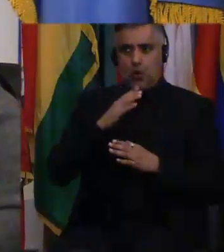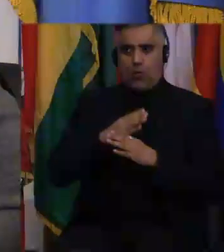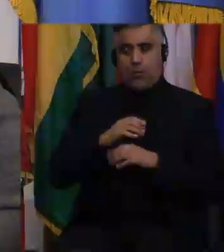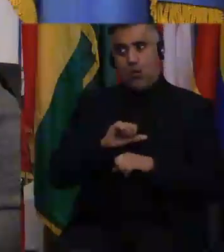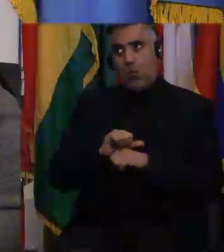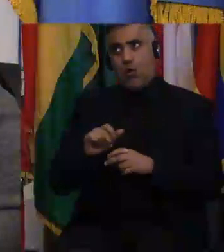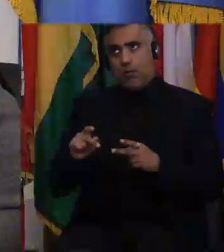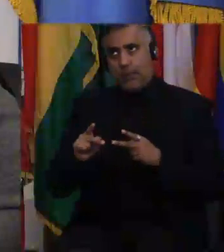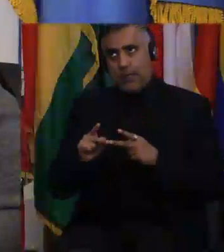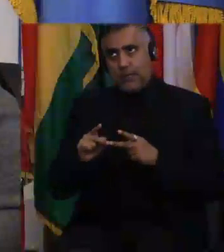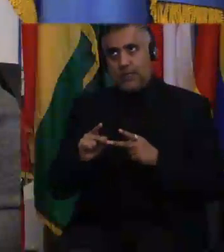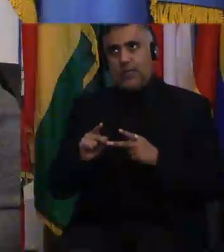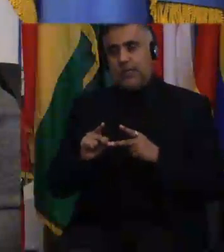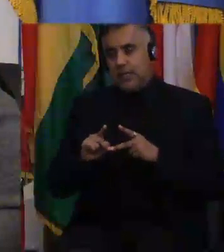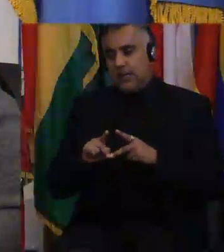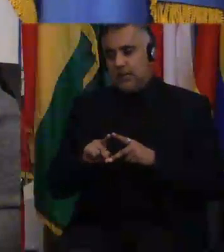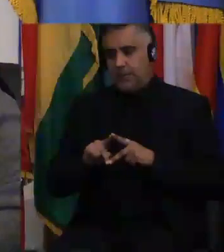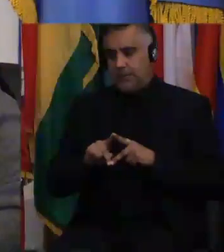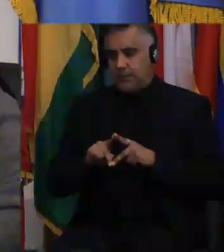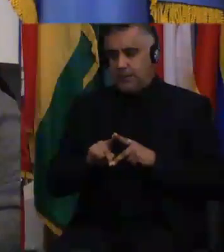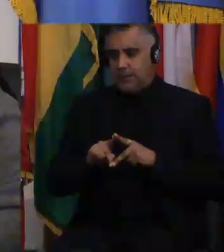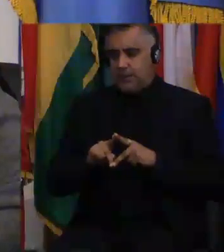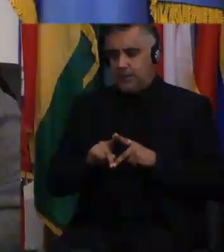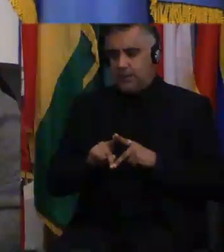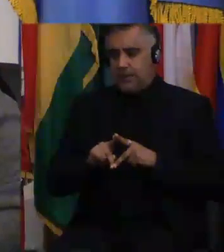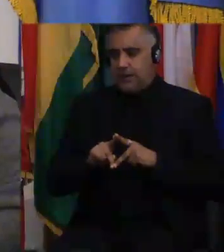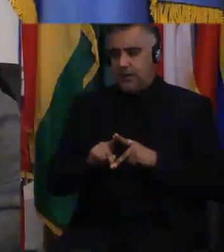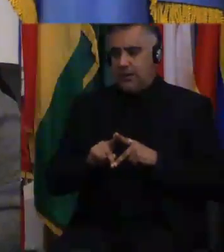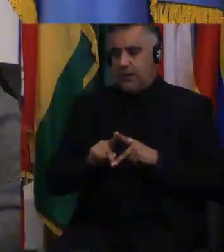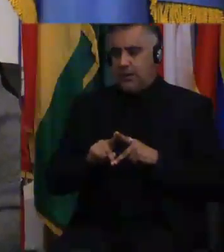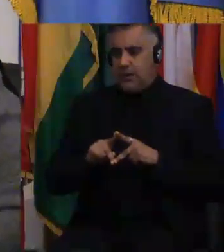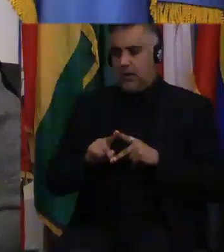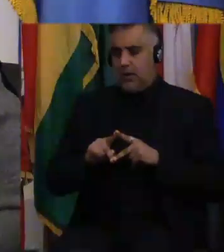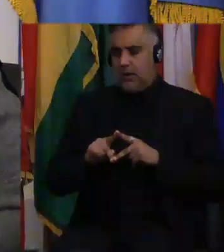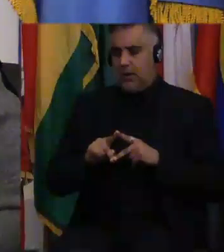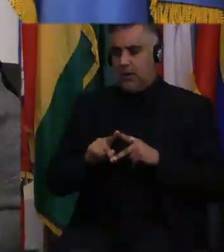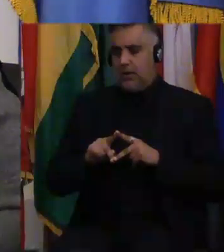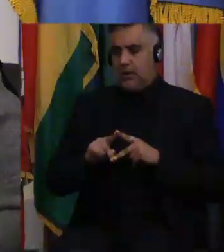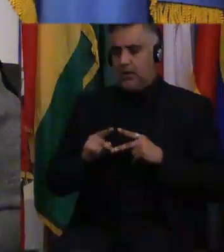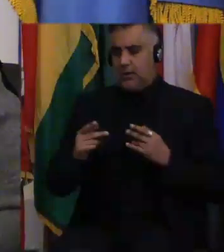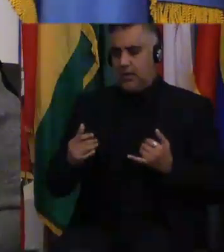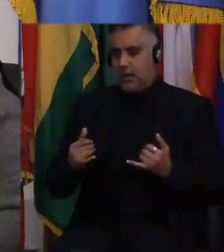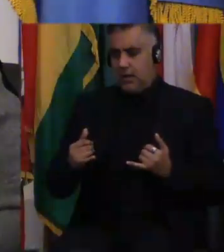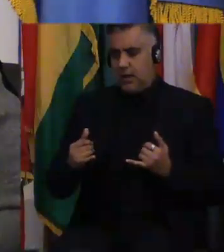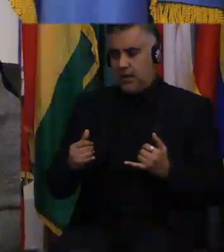in the workplace, that is basically what is what it considers. Now,